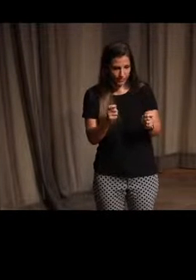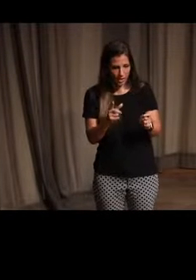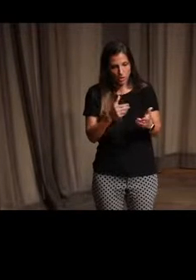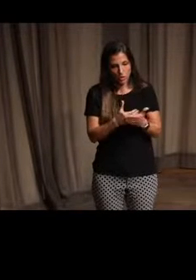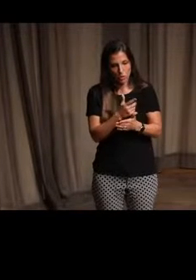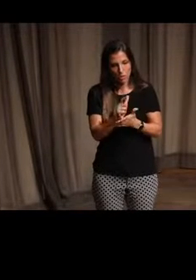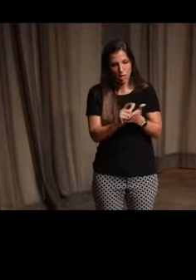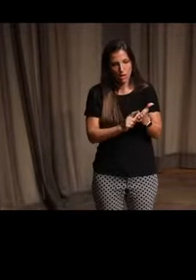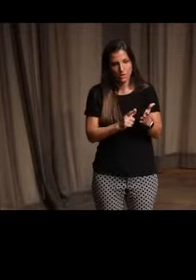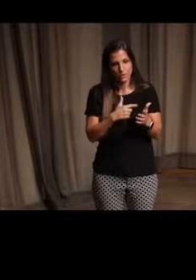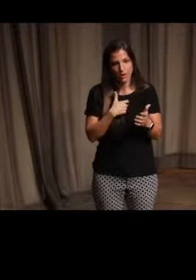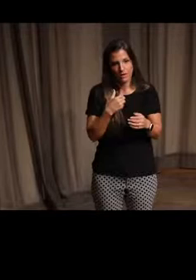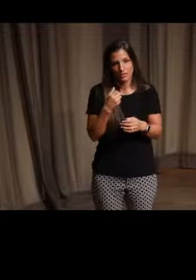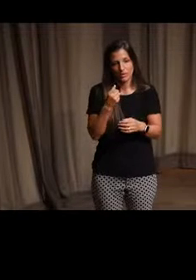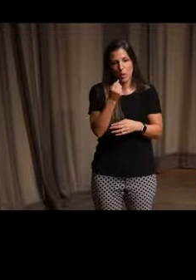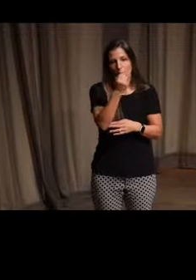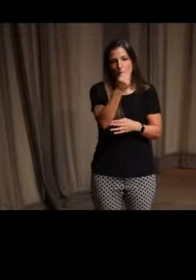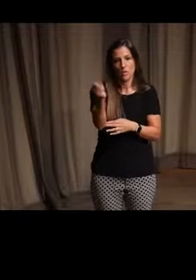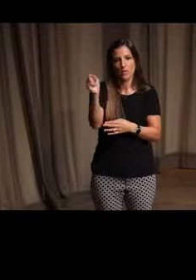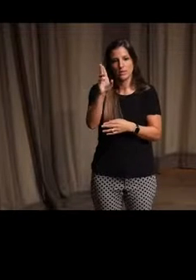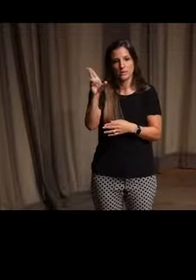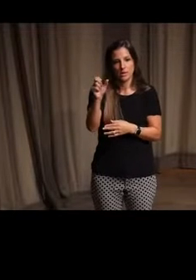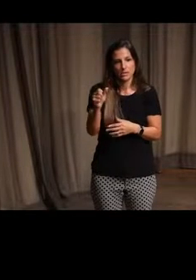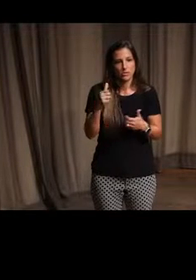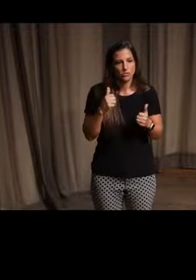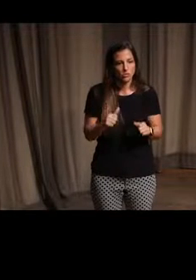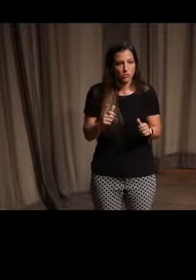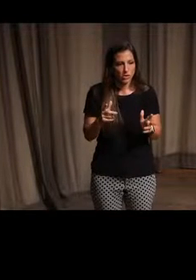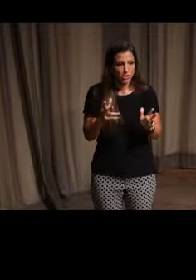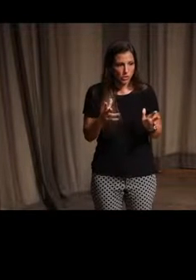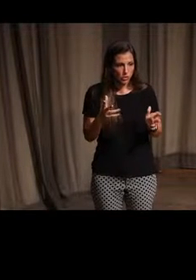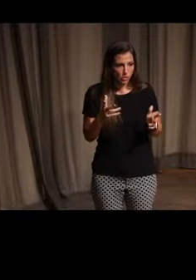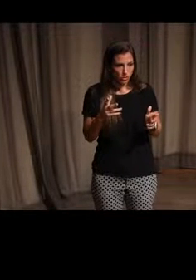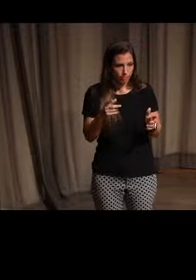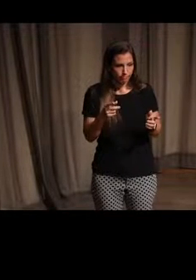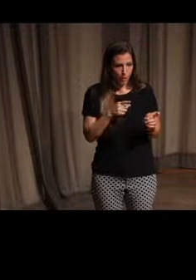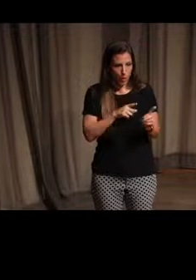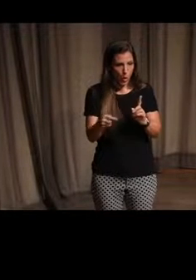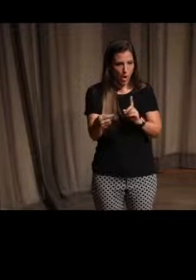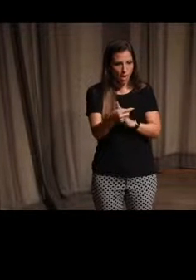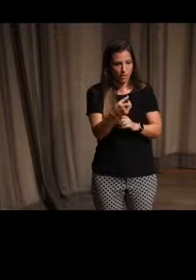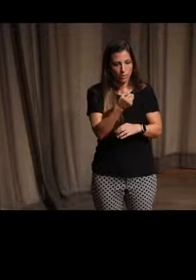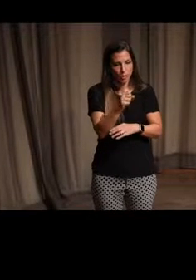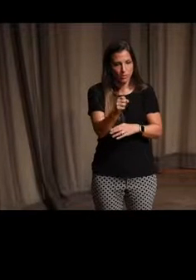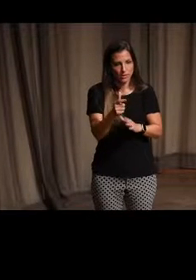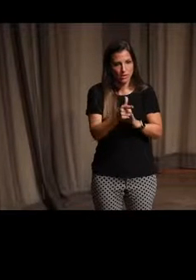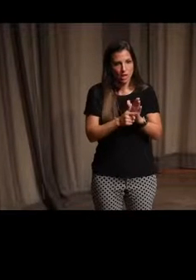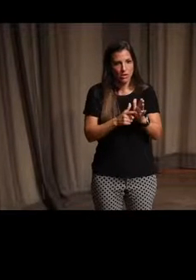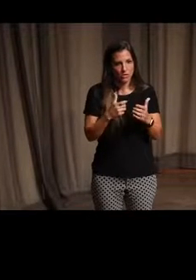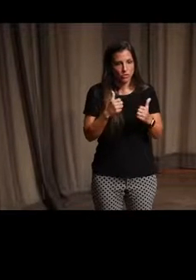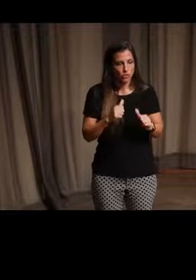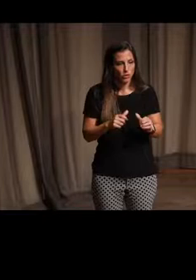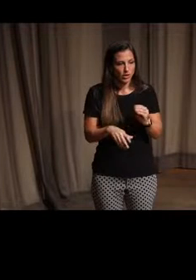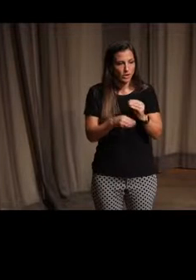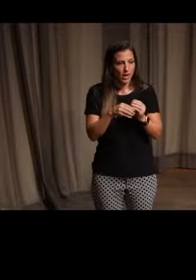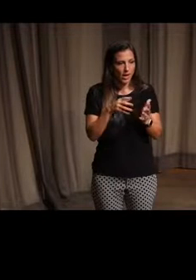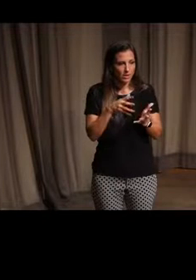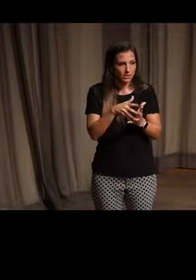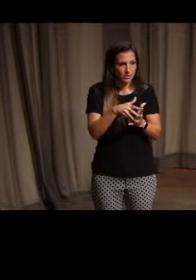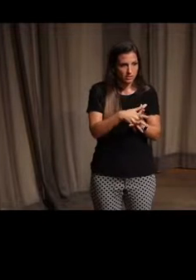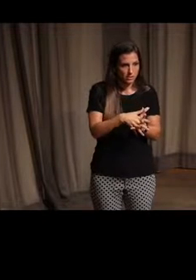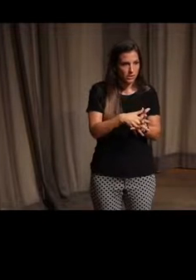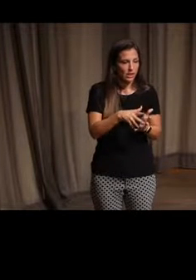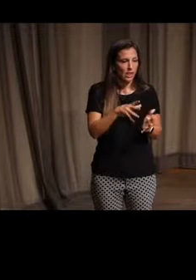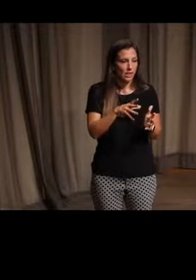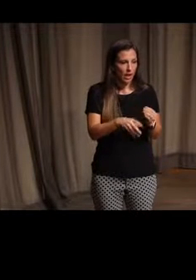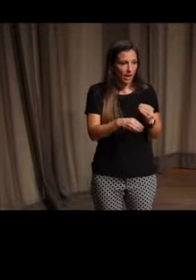this protest bus that we use as a way to kind of subvert the protest laws. And I was thinking about embedding it with a speaker that would play the